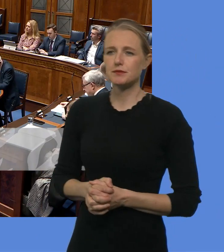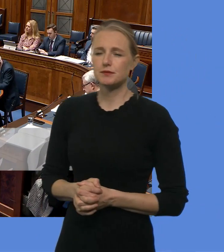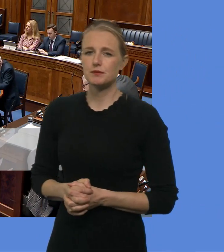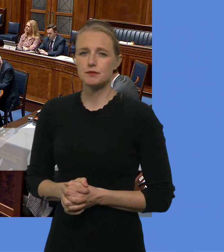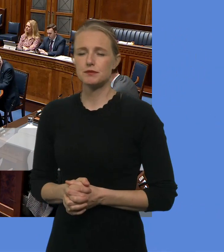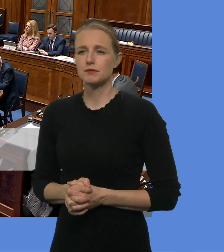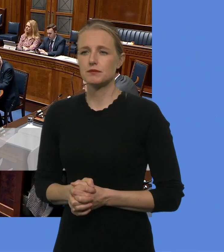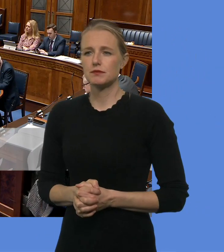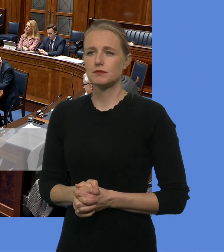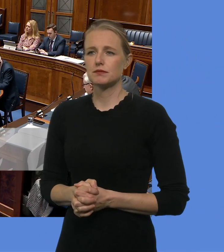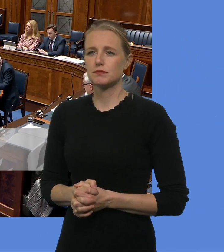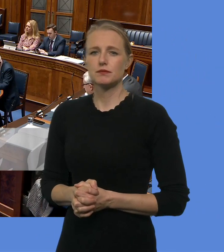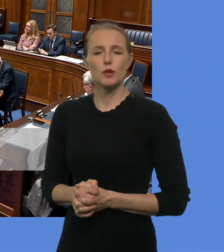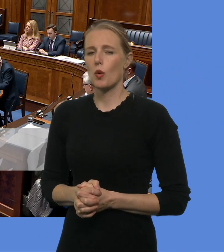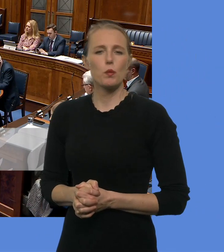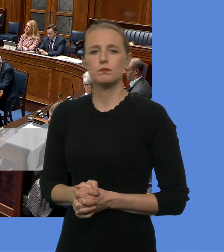No.